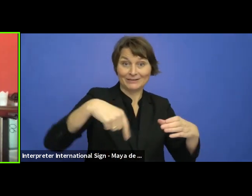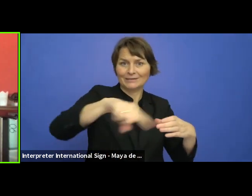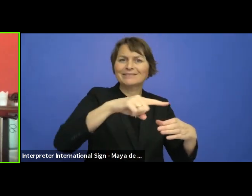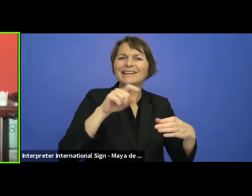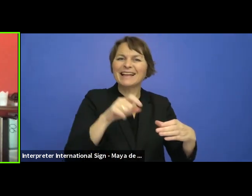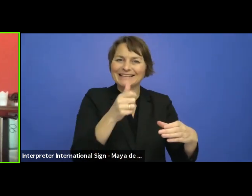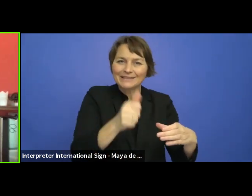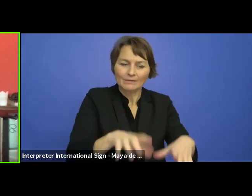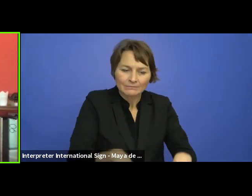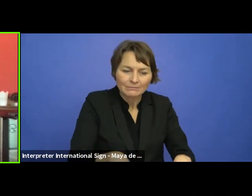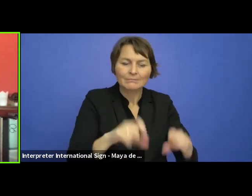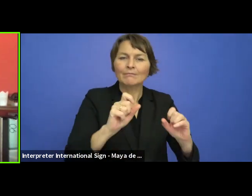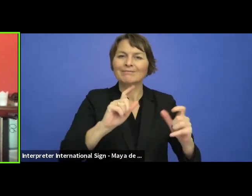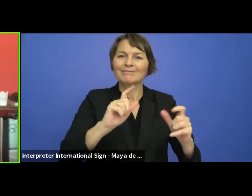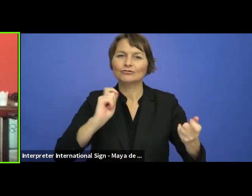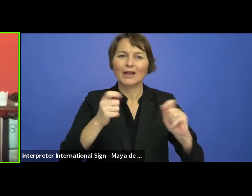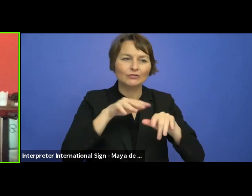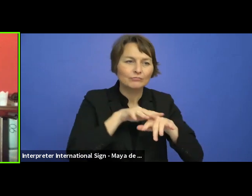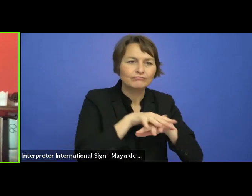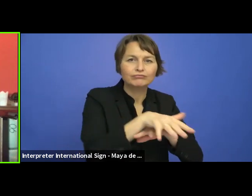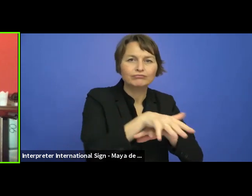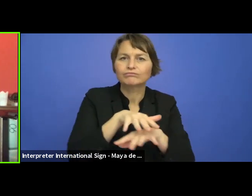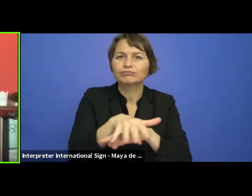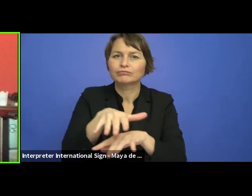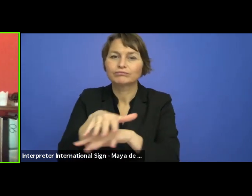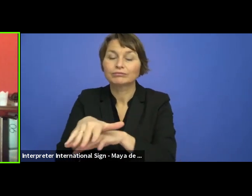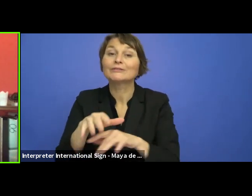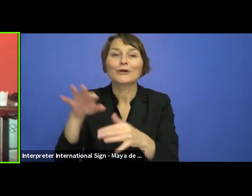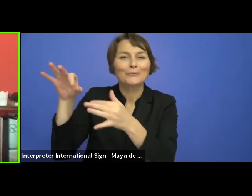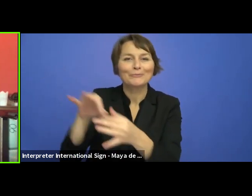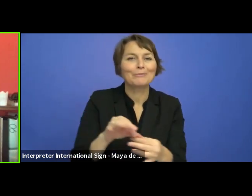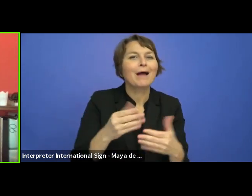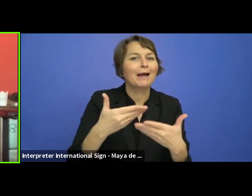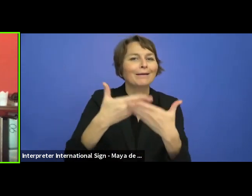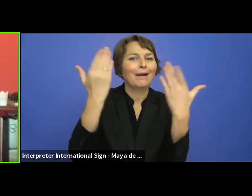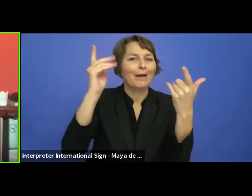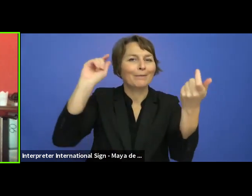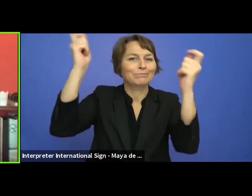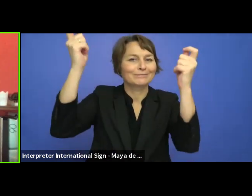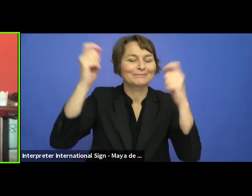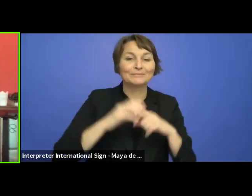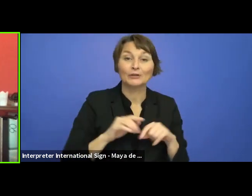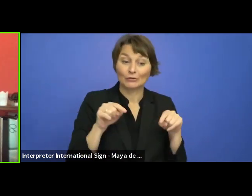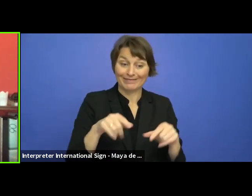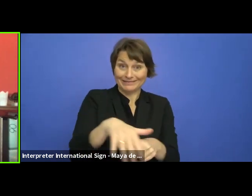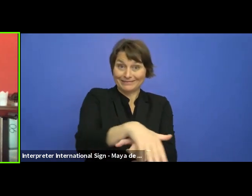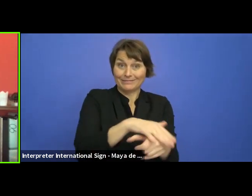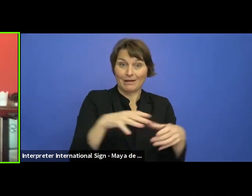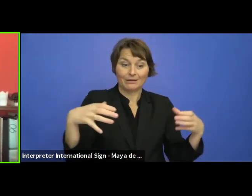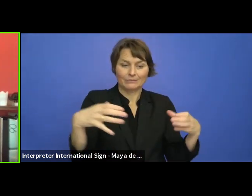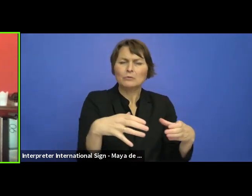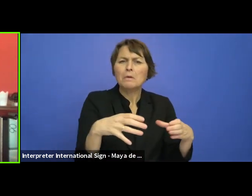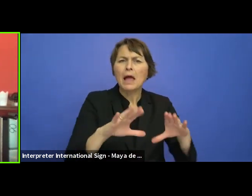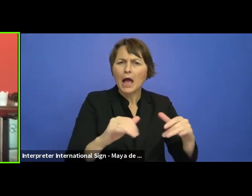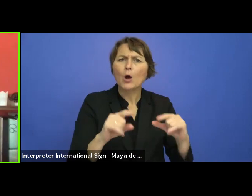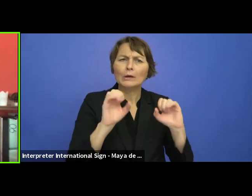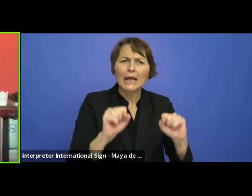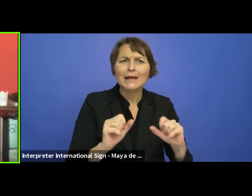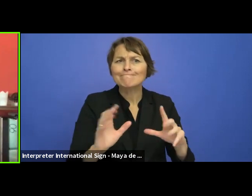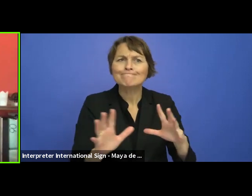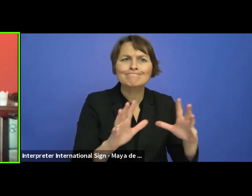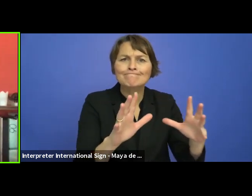context of the climate emergency, of course, and what role the sector could play towards a fair green transition.